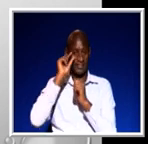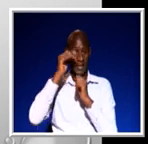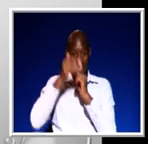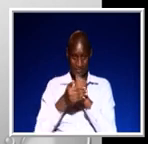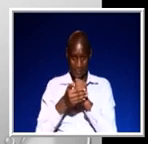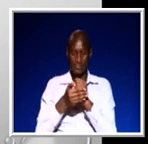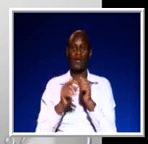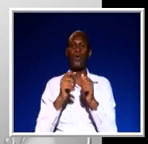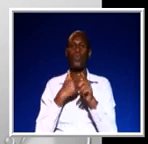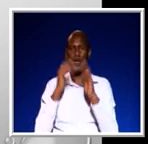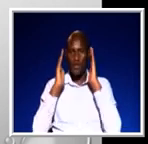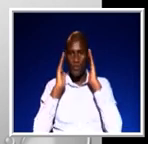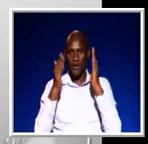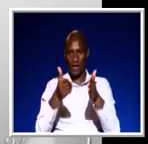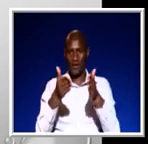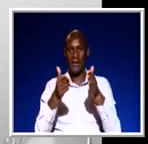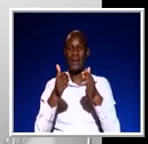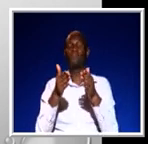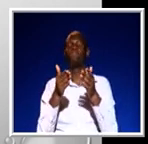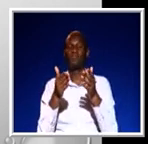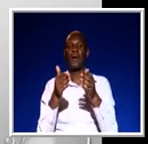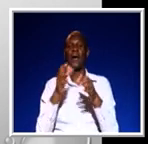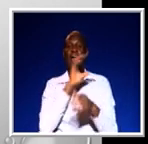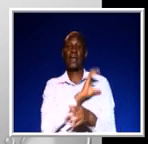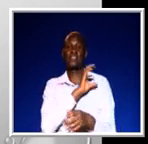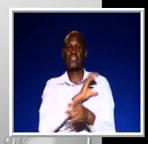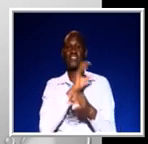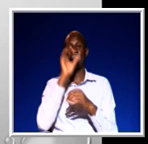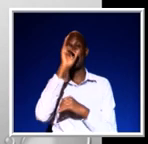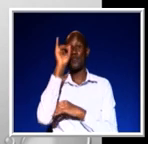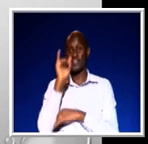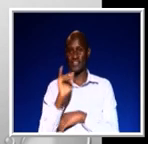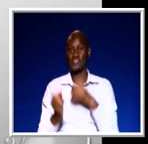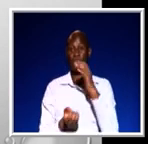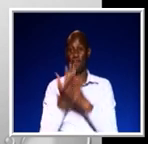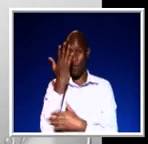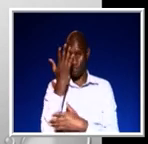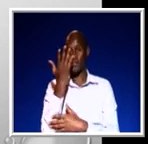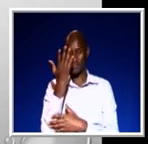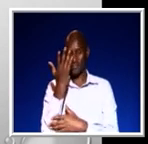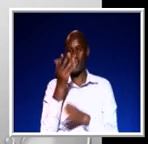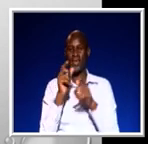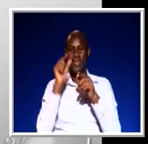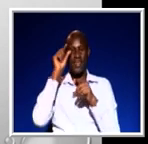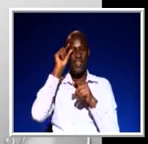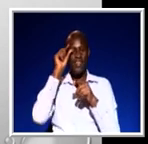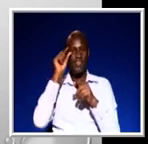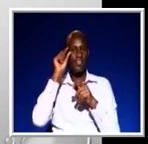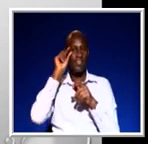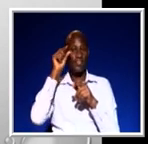dwell on the characteristics of images that are formed by thin